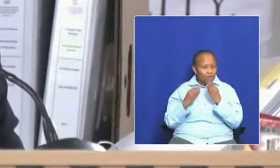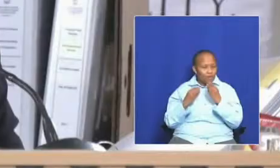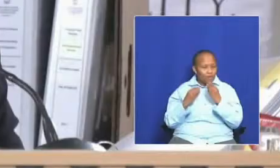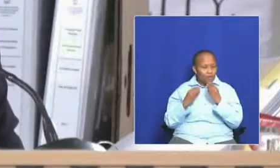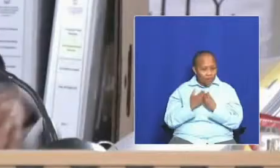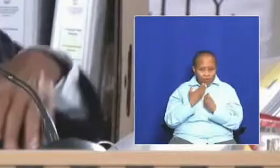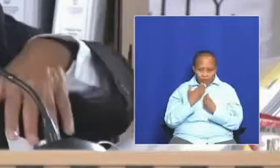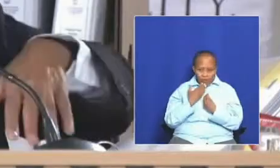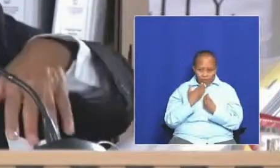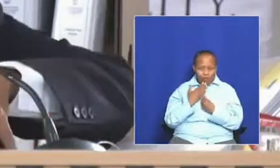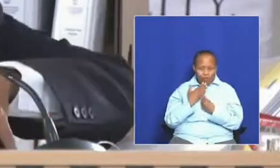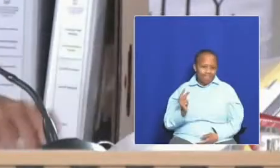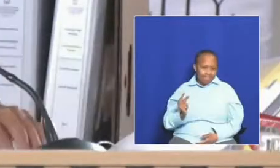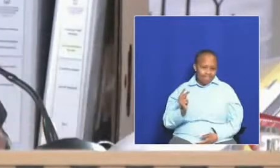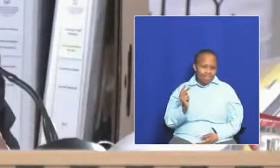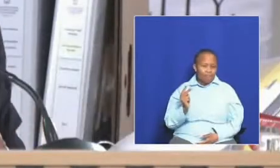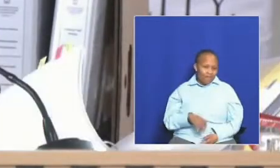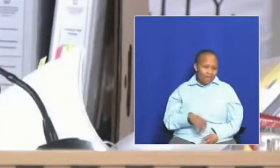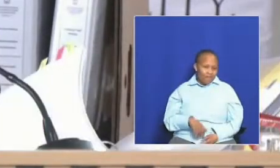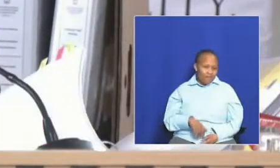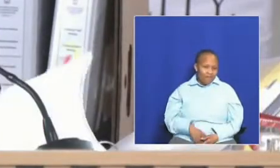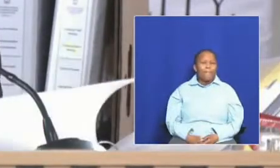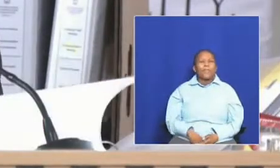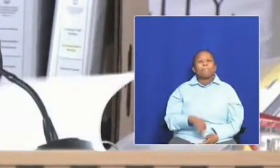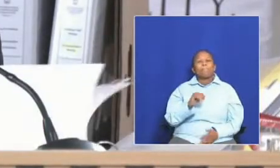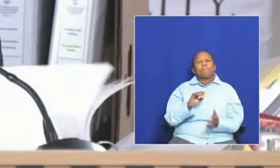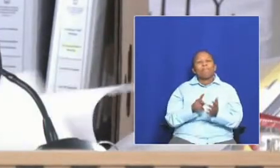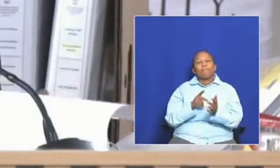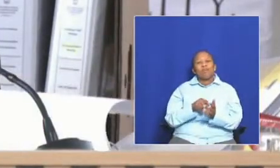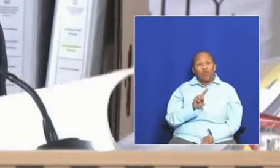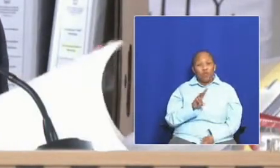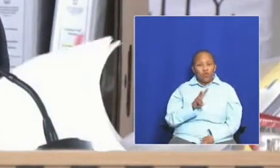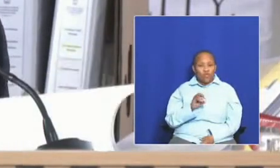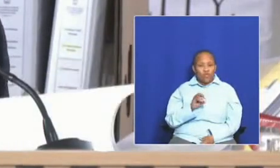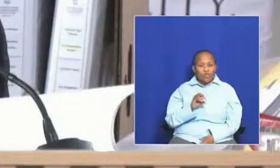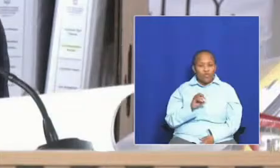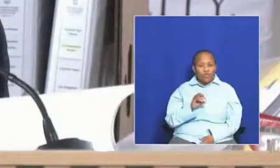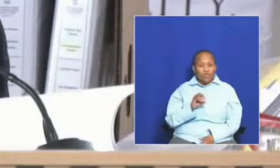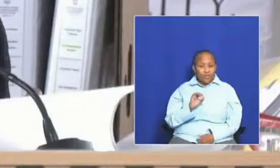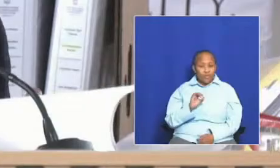And as appears at page 115. One to Mr. Matlala, and